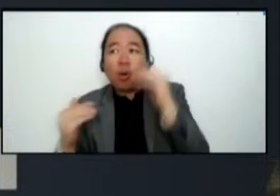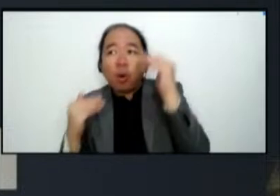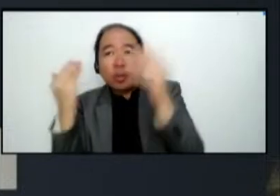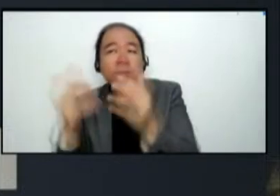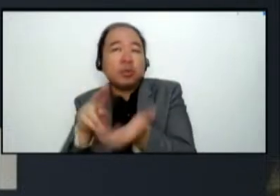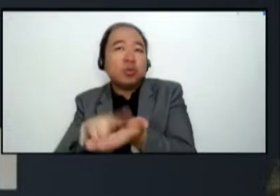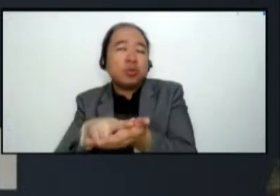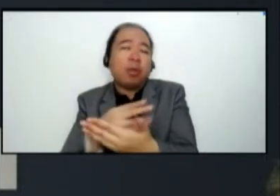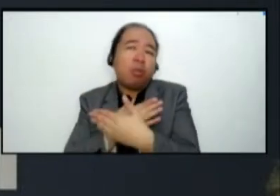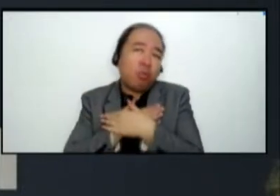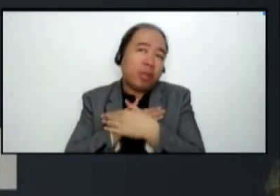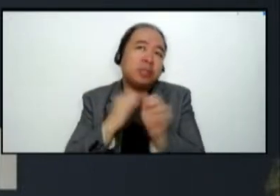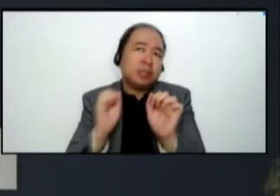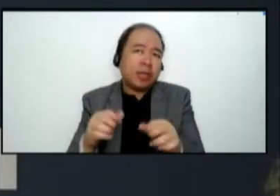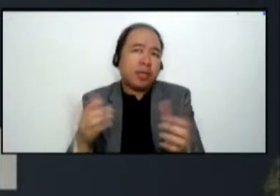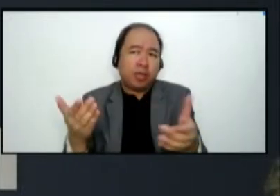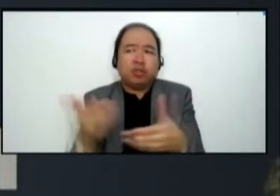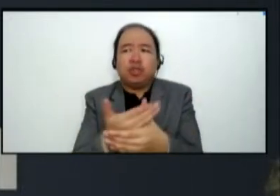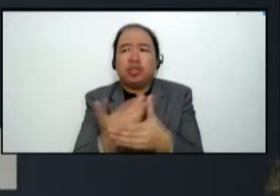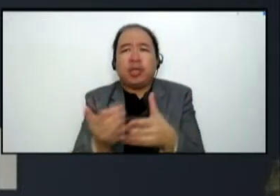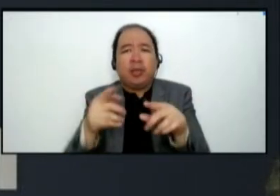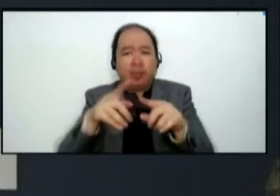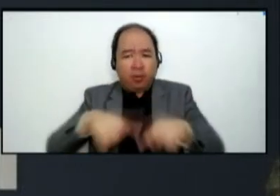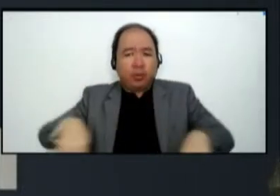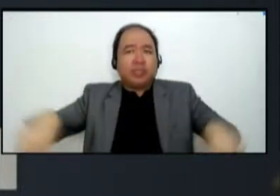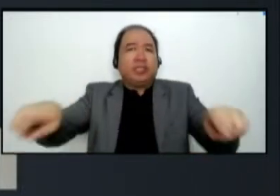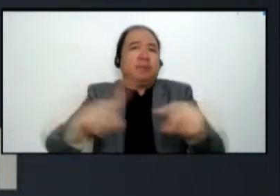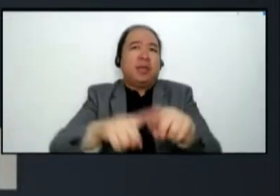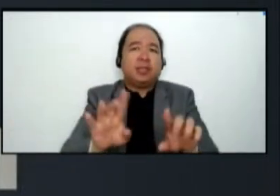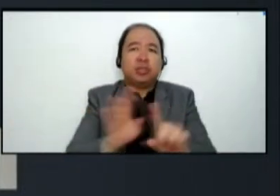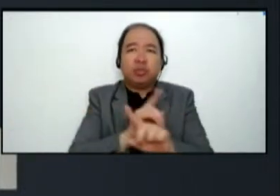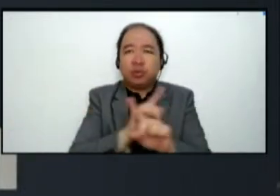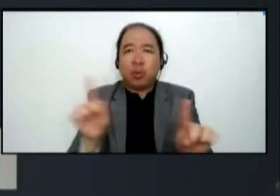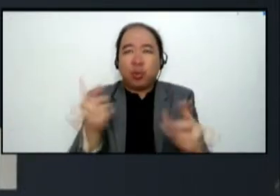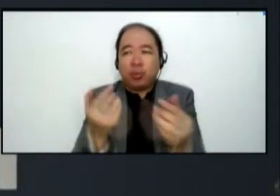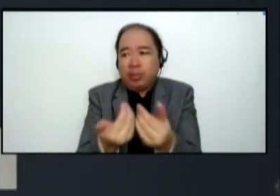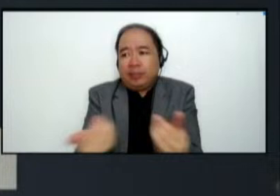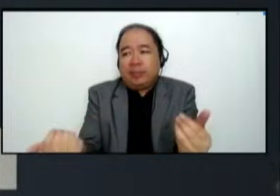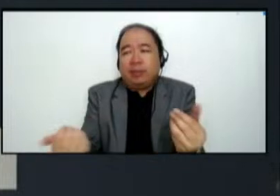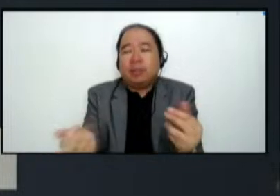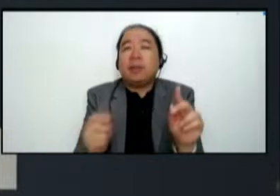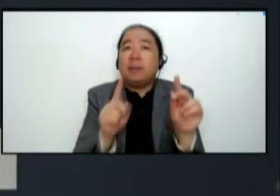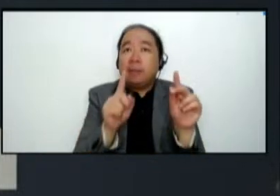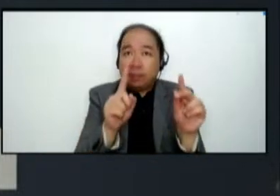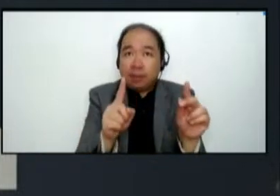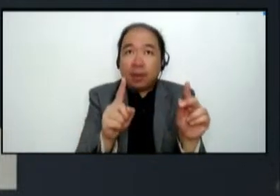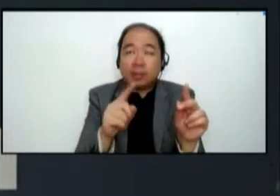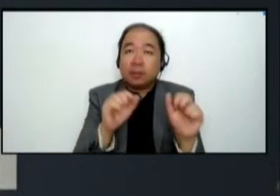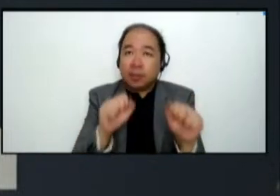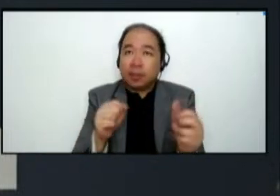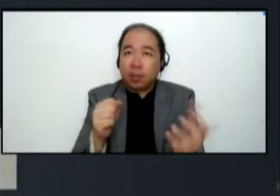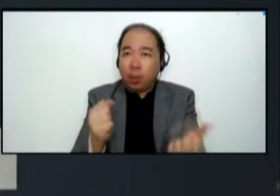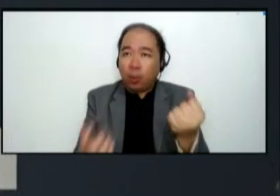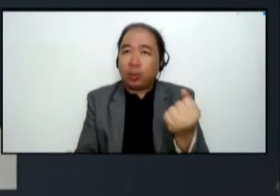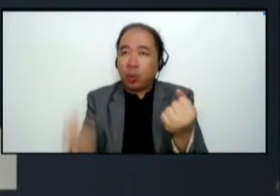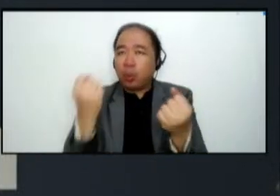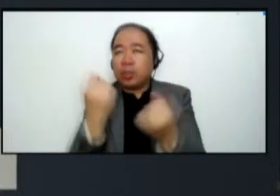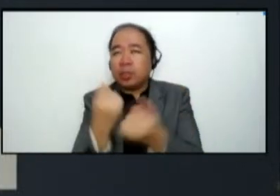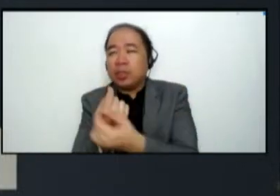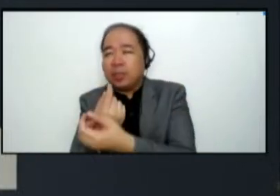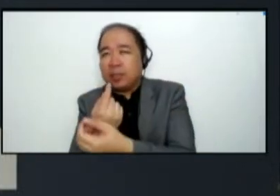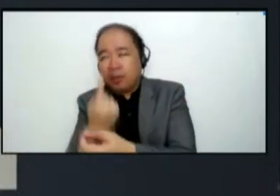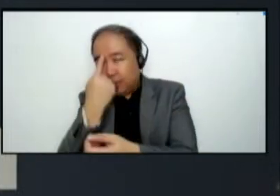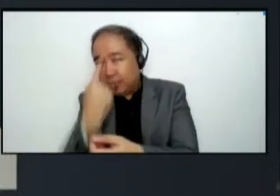leisure? They can actually share some of the spaces, but at the same time, they can have their own independent space. So I think